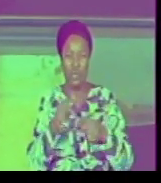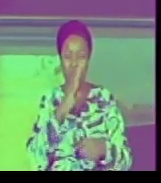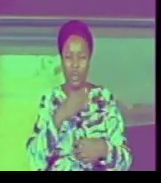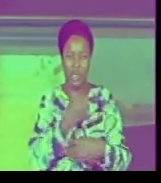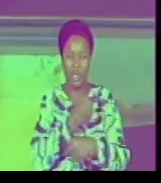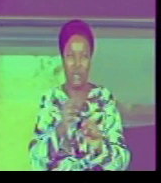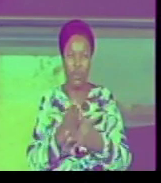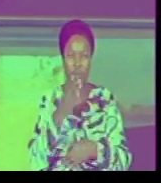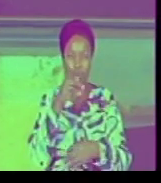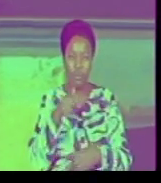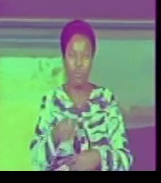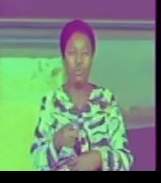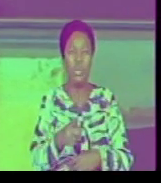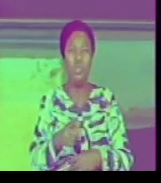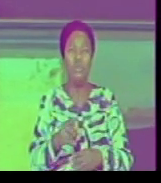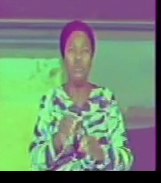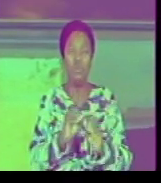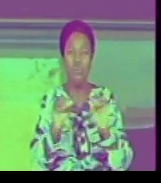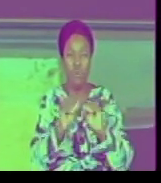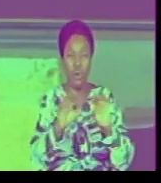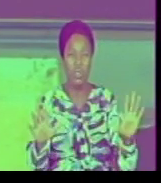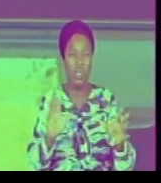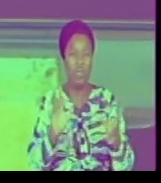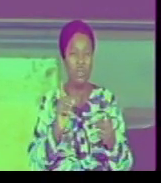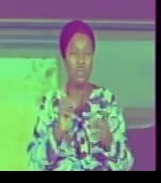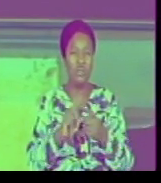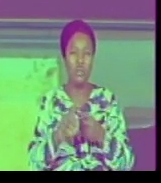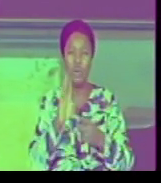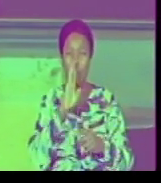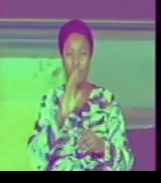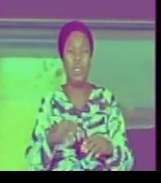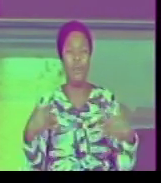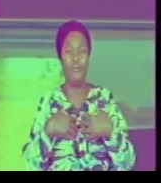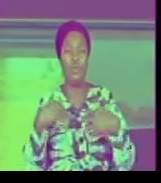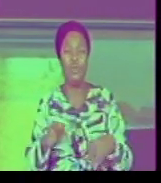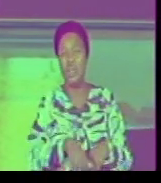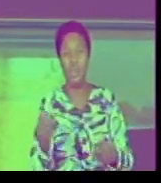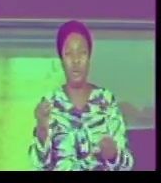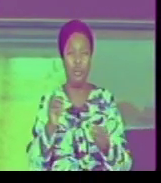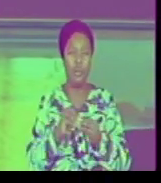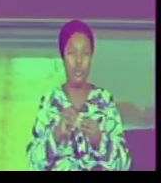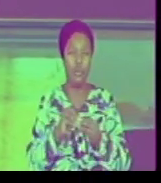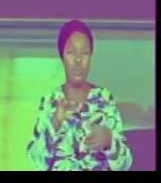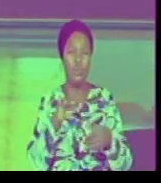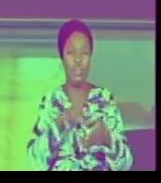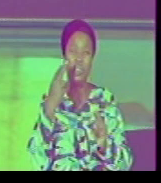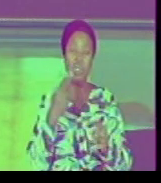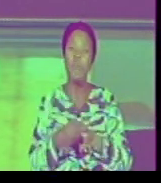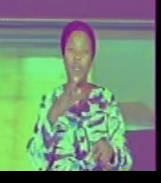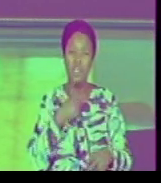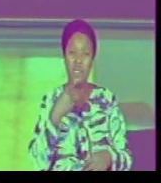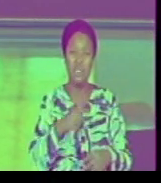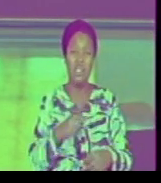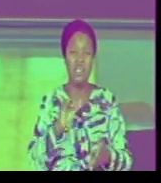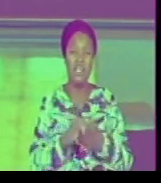There is nothing to fear anymore in Jesus' name. It says that we might serve him